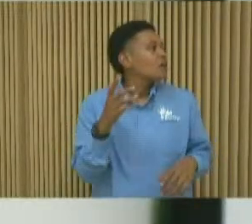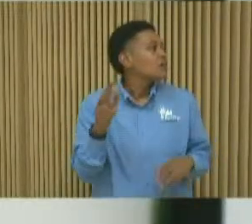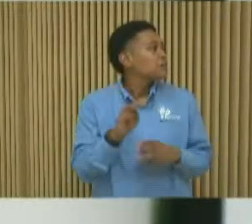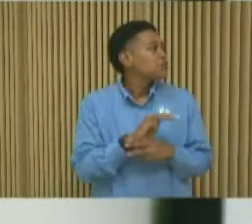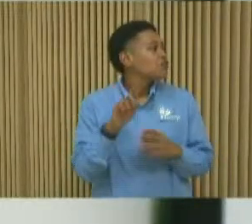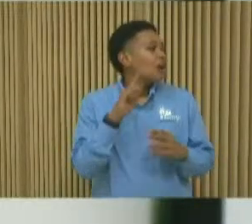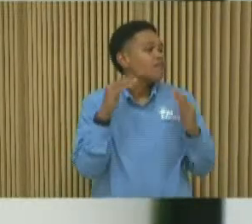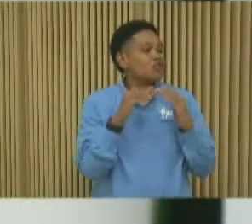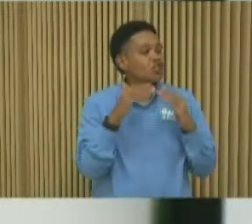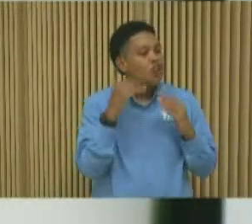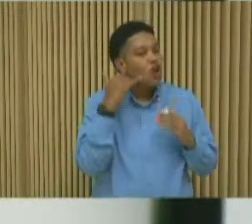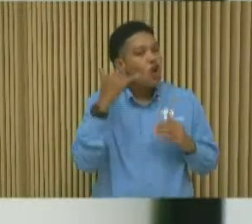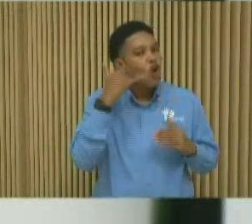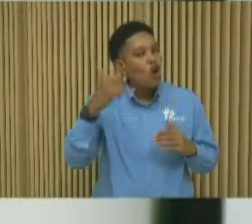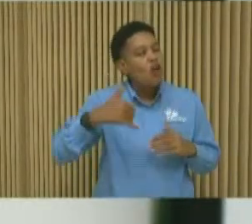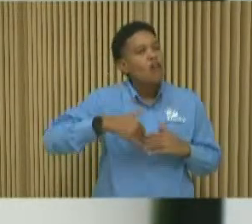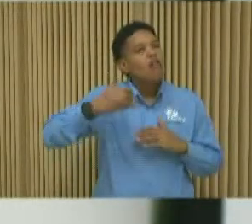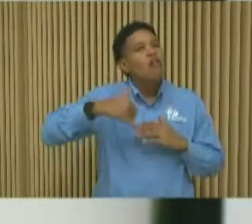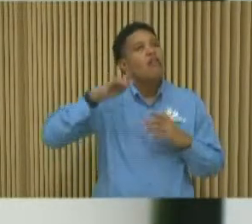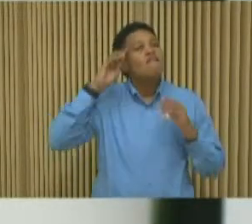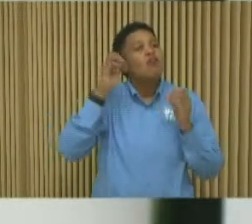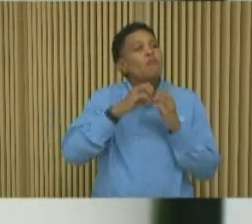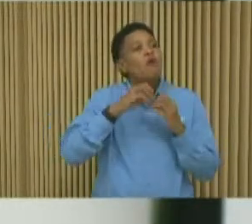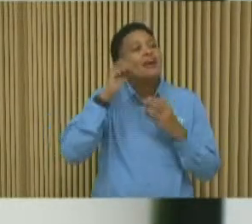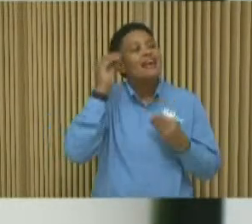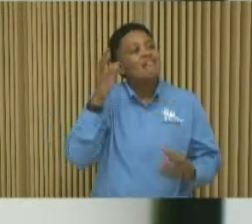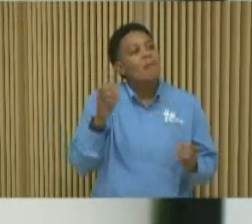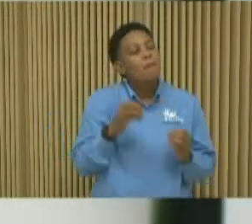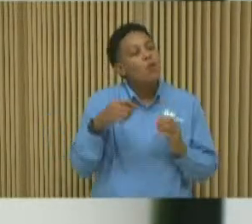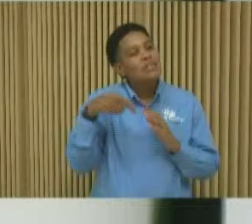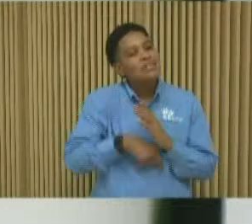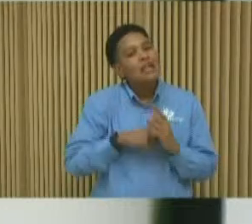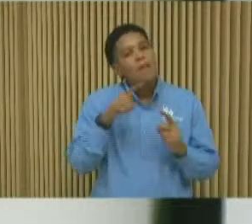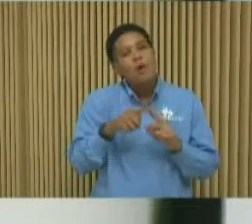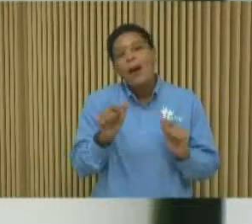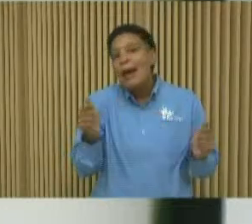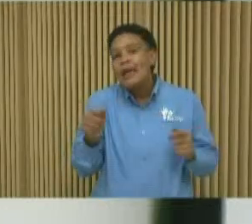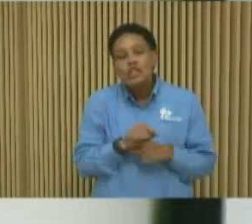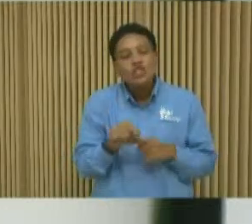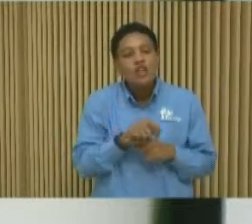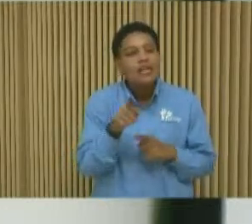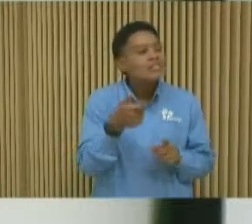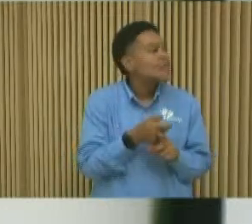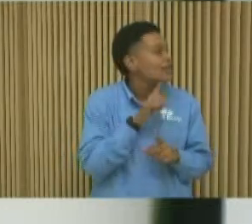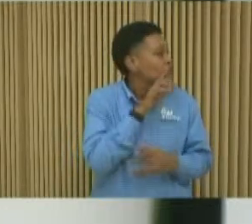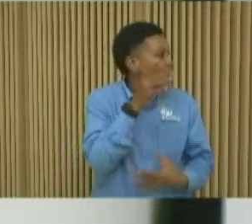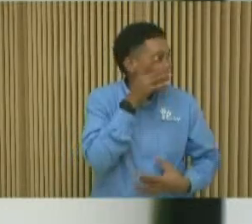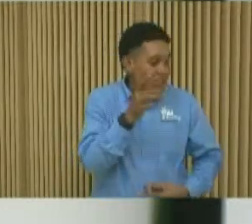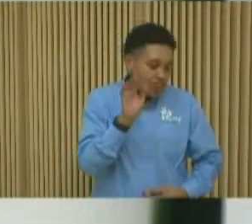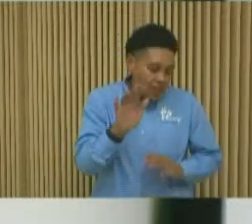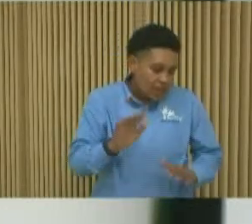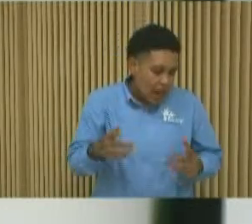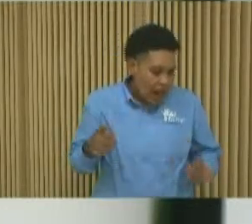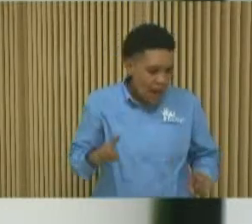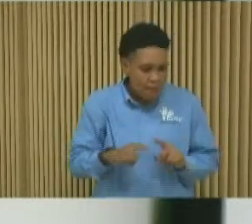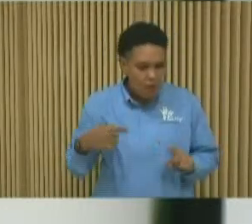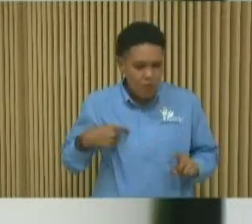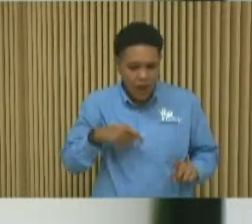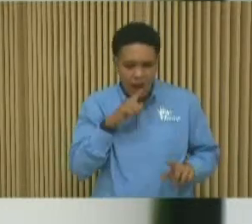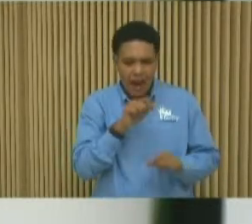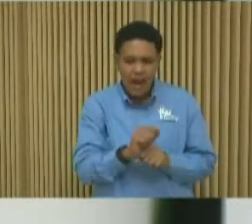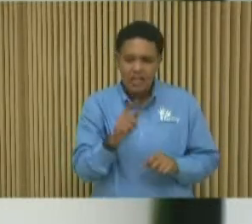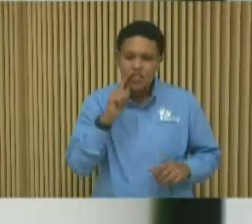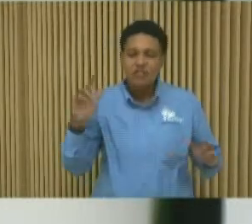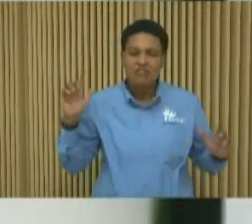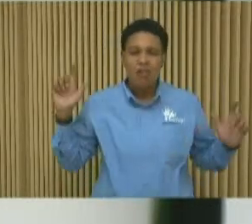Justice lines for more information and more details about any training that you are interested in. But we are actually